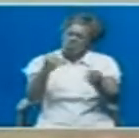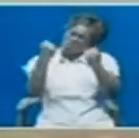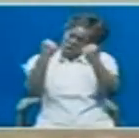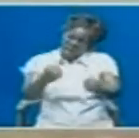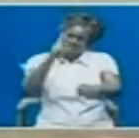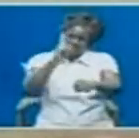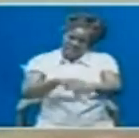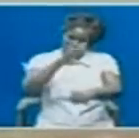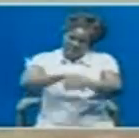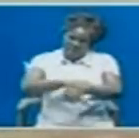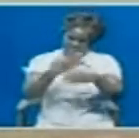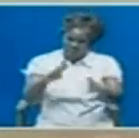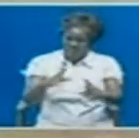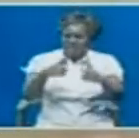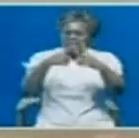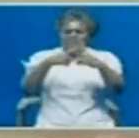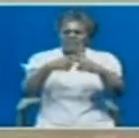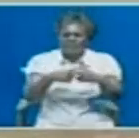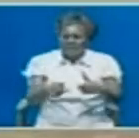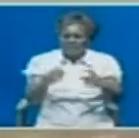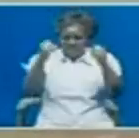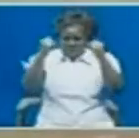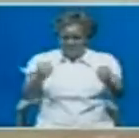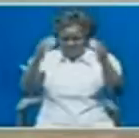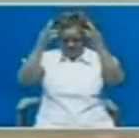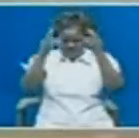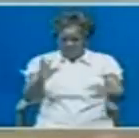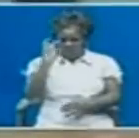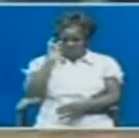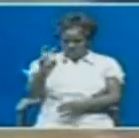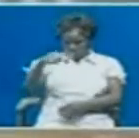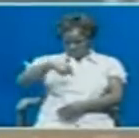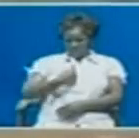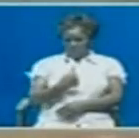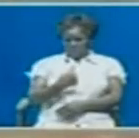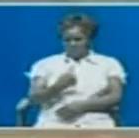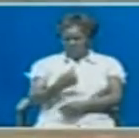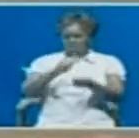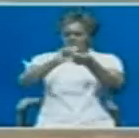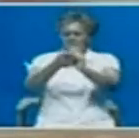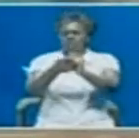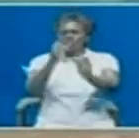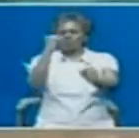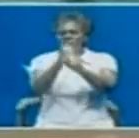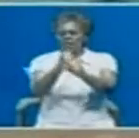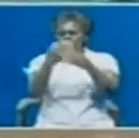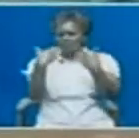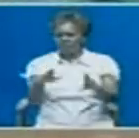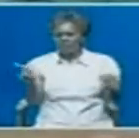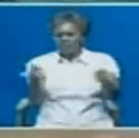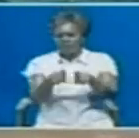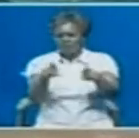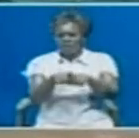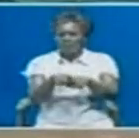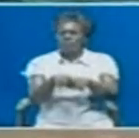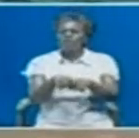time. It's time to make some hard decisions. Mm-hmm. You've got to look at yourself mm-hmm. and make some changes. Mm-hmm. And also now, you have to start hanging